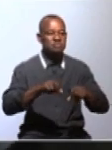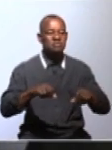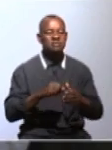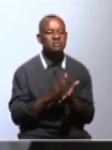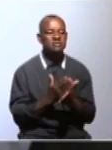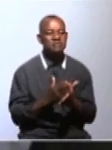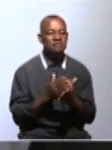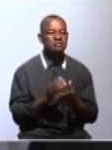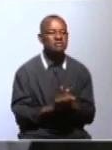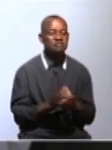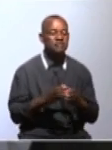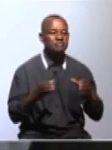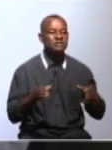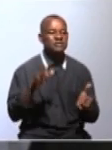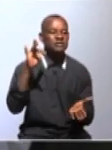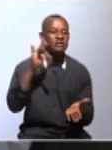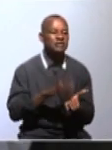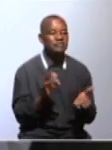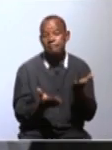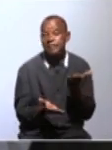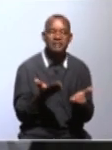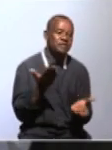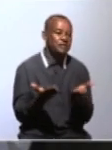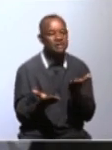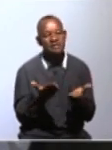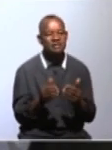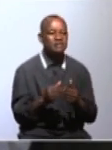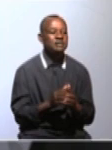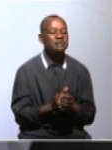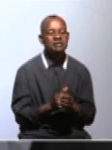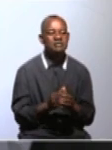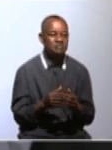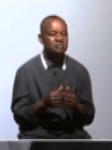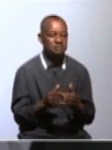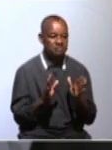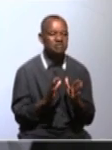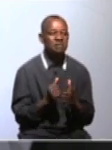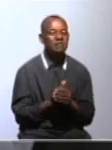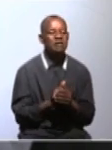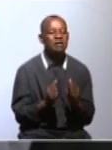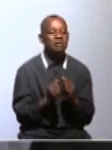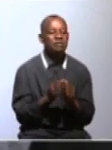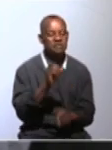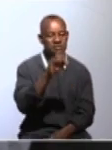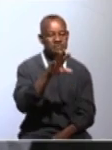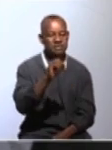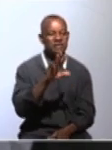centers, most probably at the beginning to Oshakati, which is our second